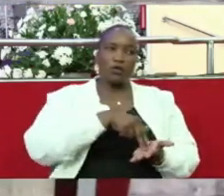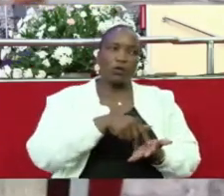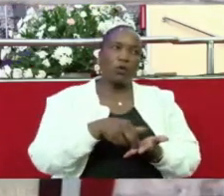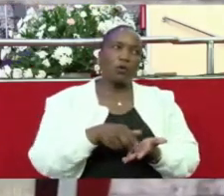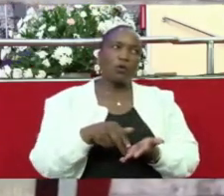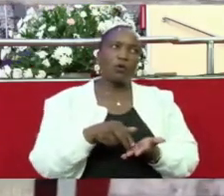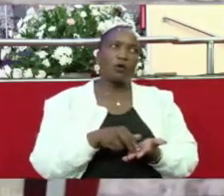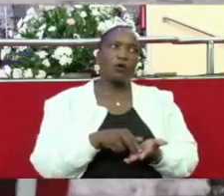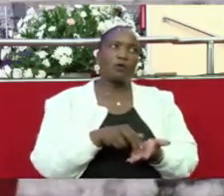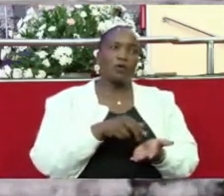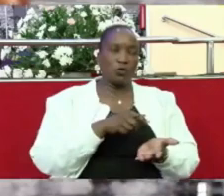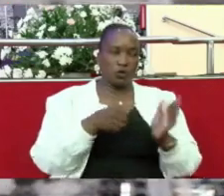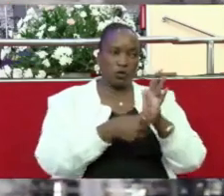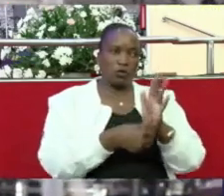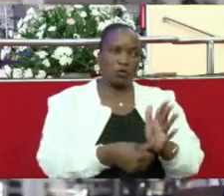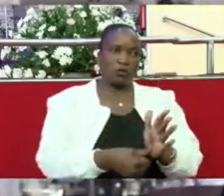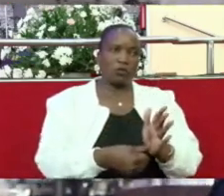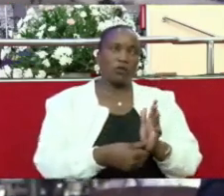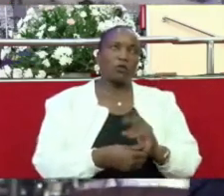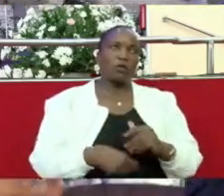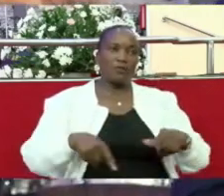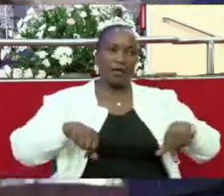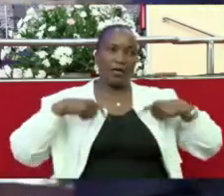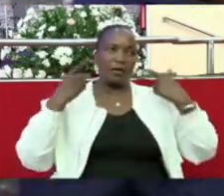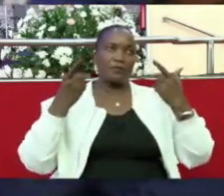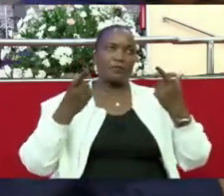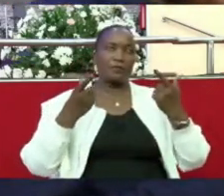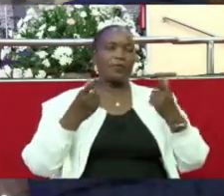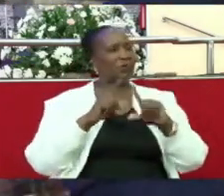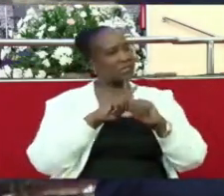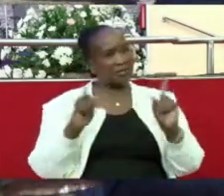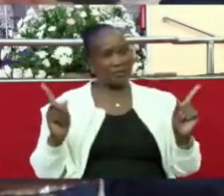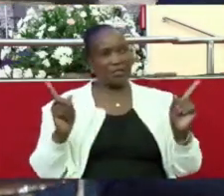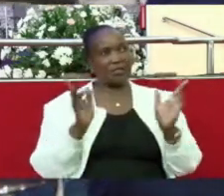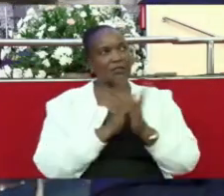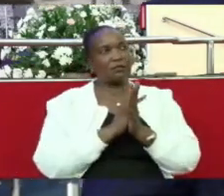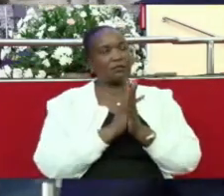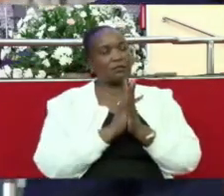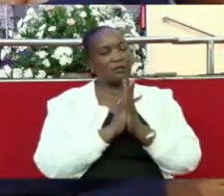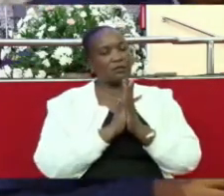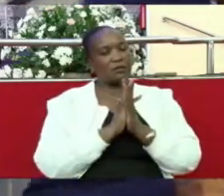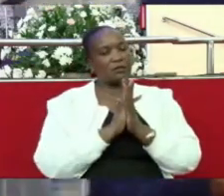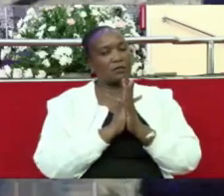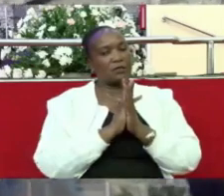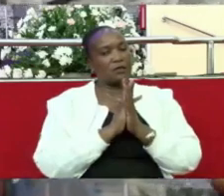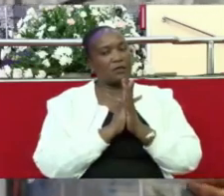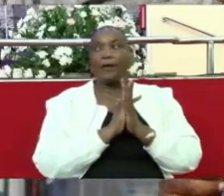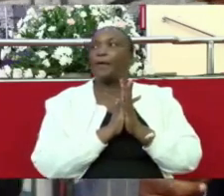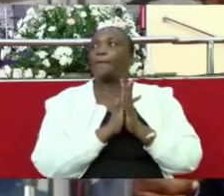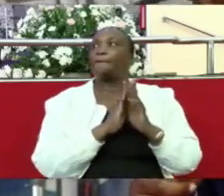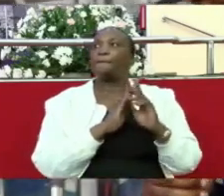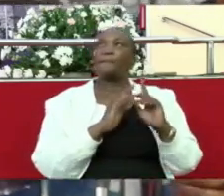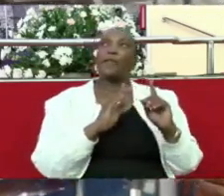to manifest, to live a life that has a difference. Father, I've shared so many testimonies